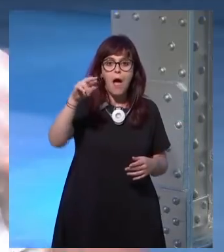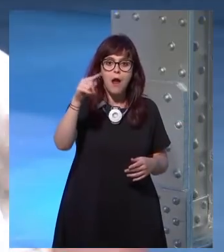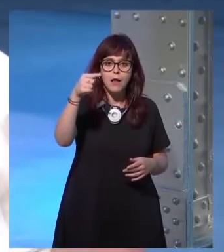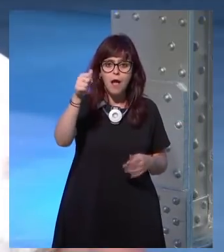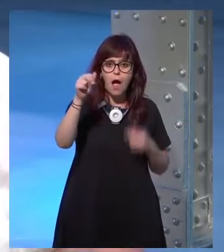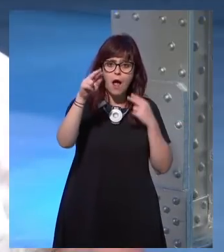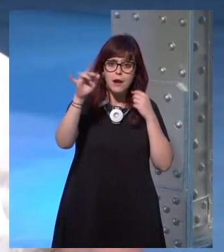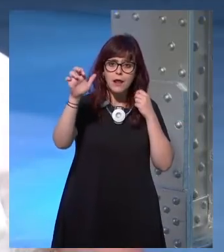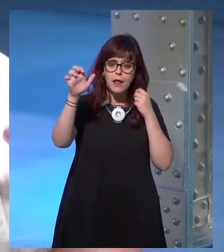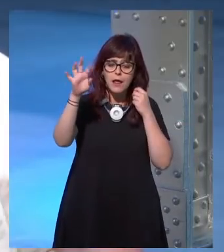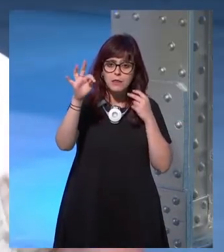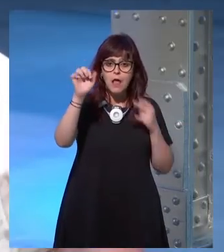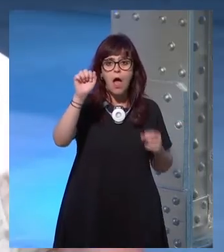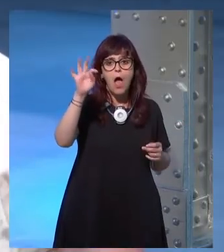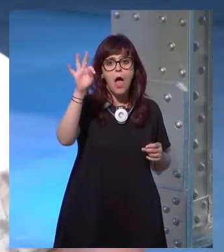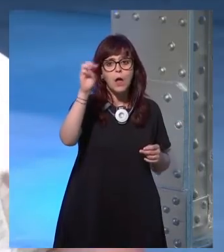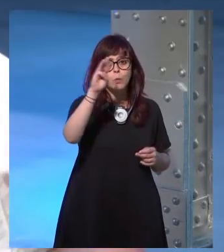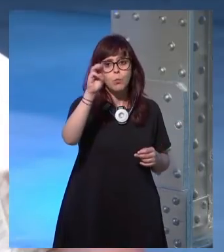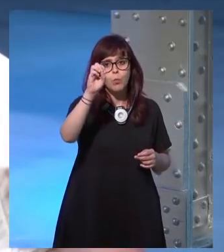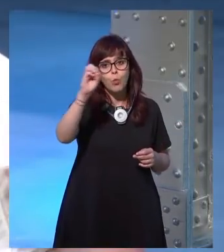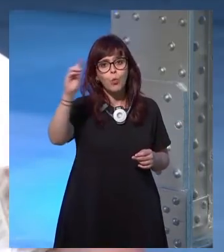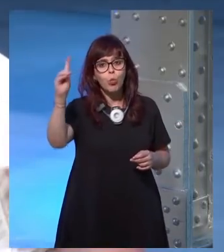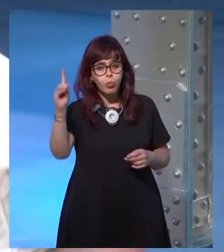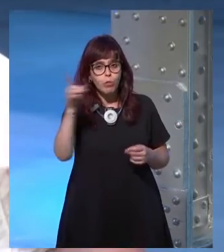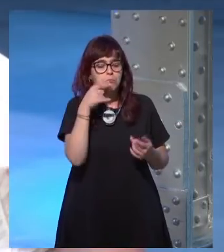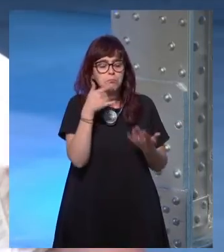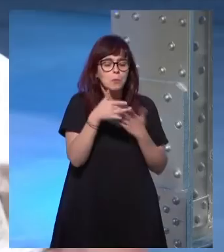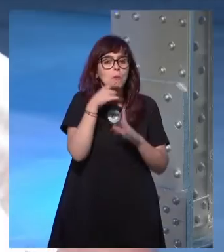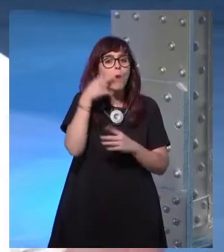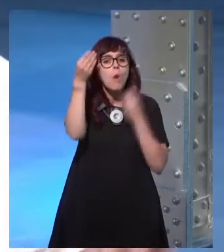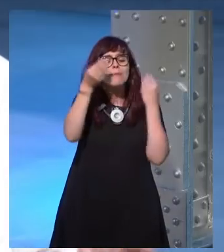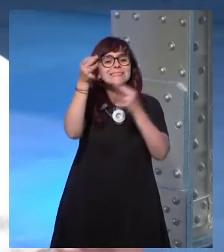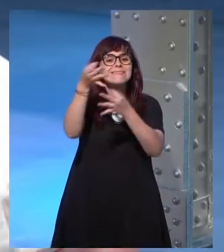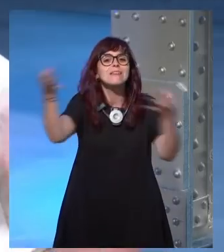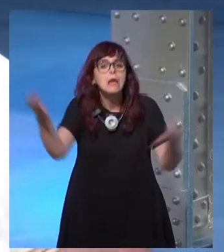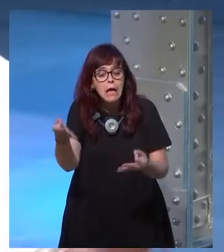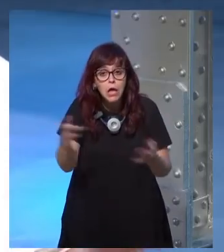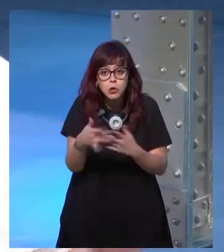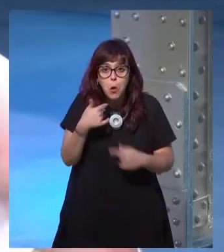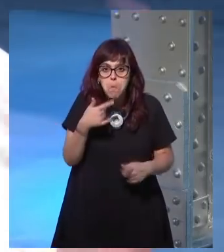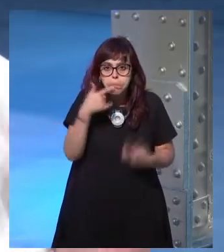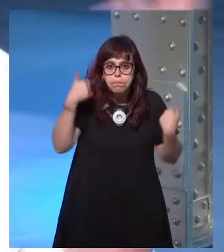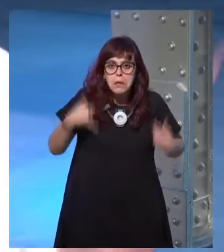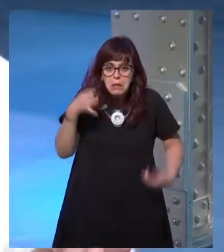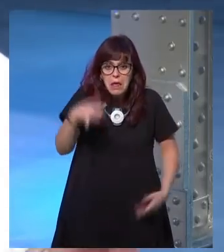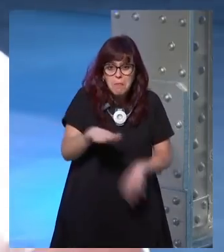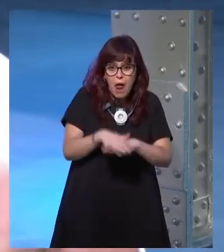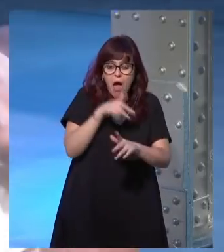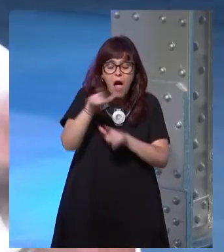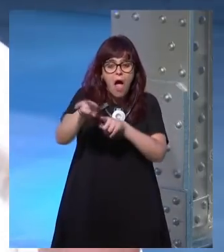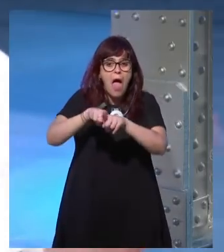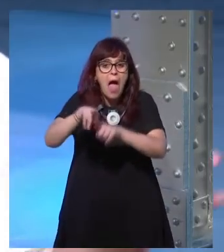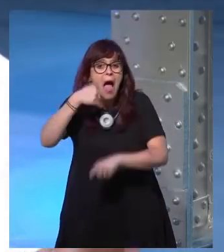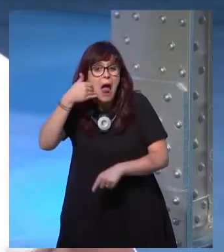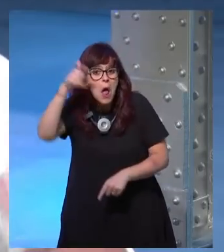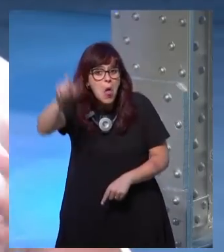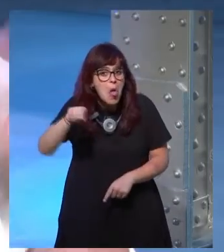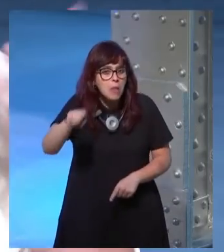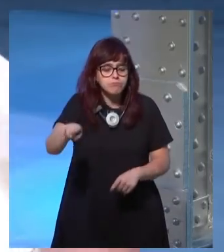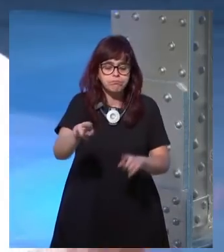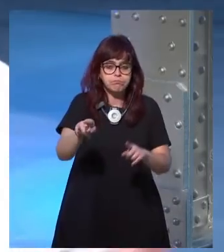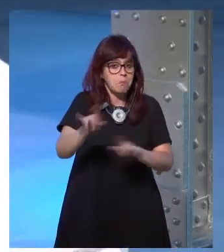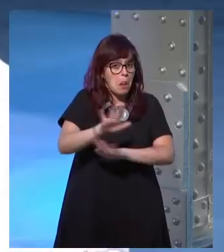But to realize, like, your voice, you know, does influence people and does have importance, comes with the responsibility part, and you do have to accept